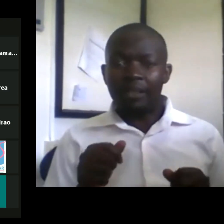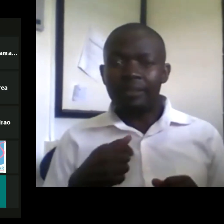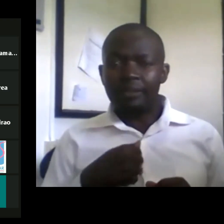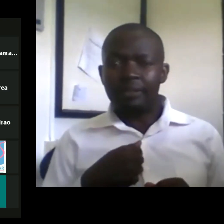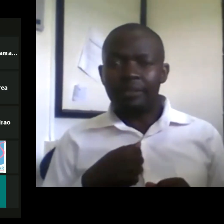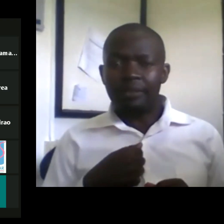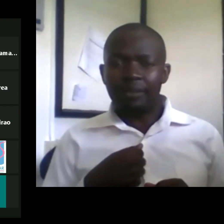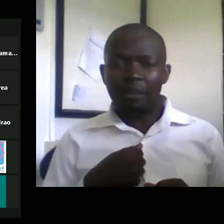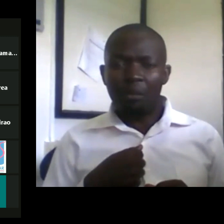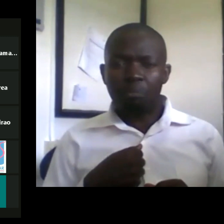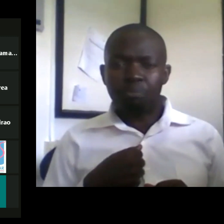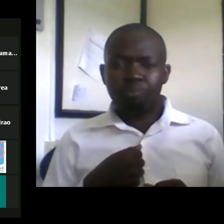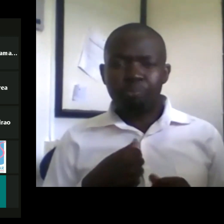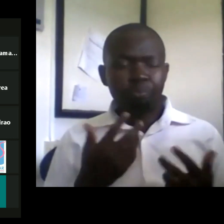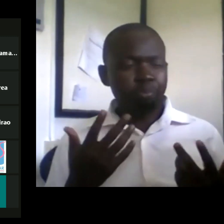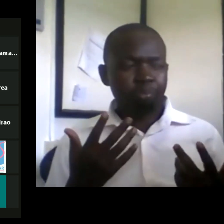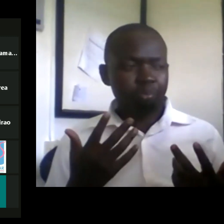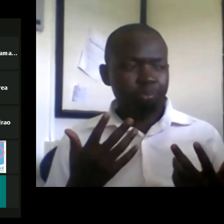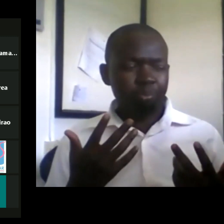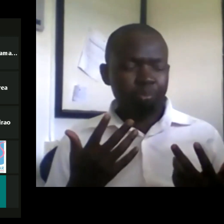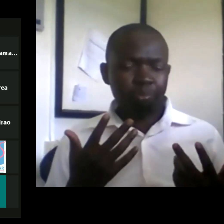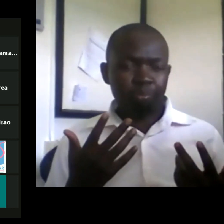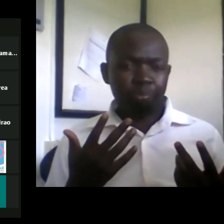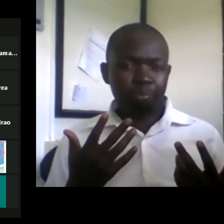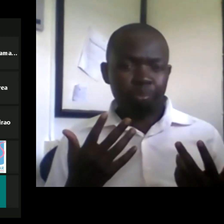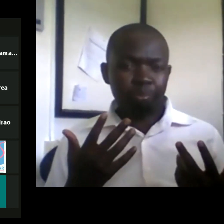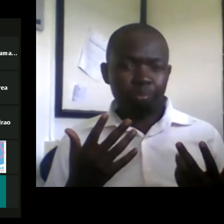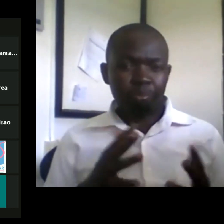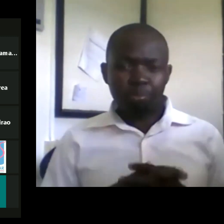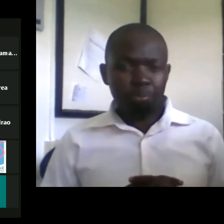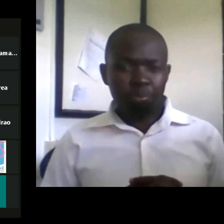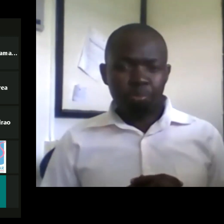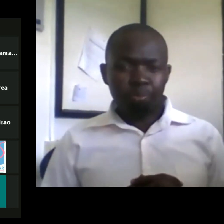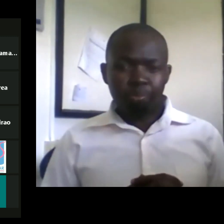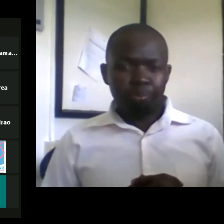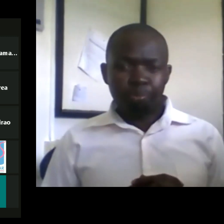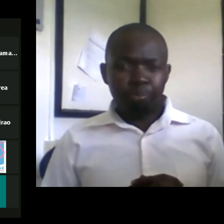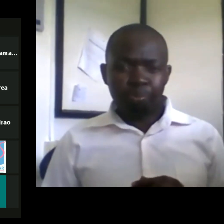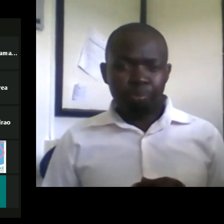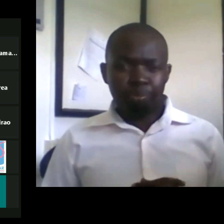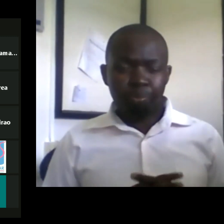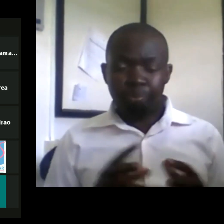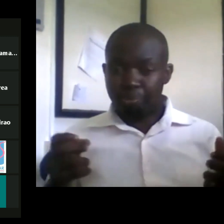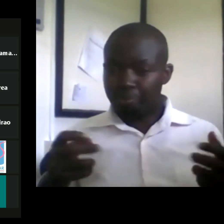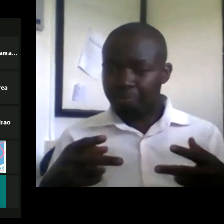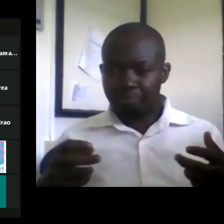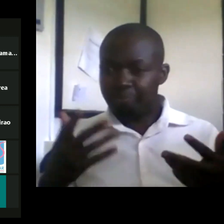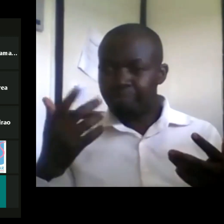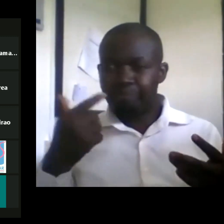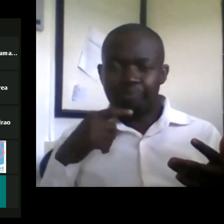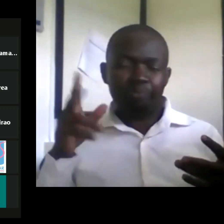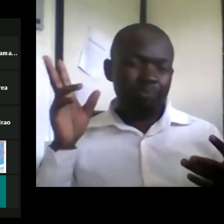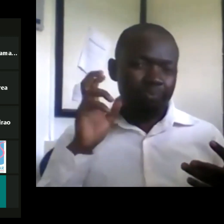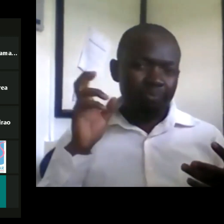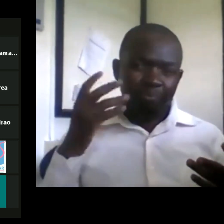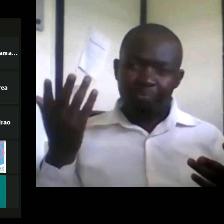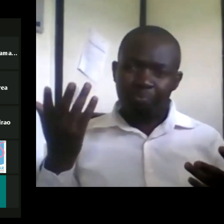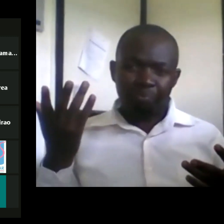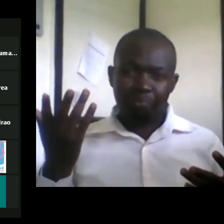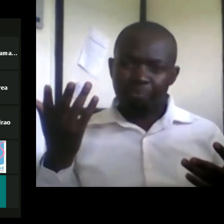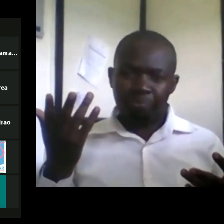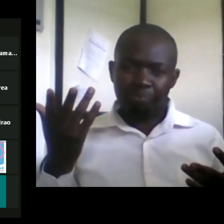points are well crafted and is straightforward to the point. So there's no need to just go back and